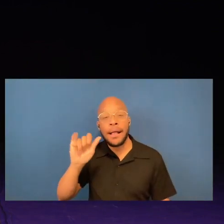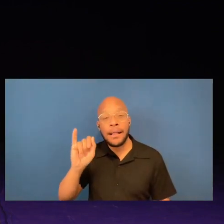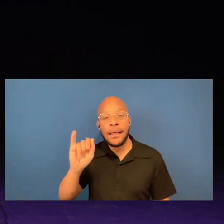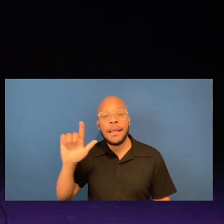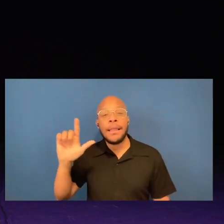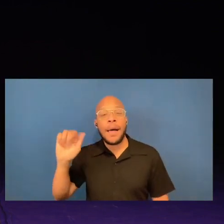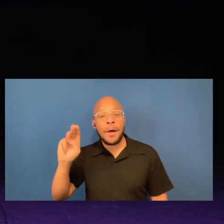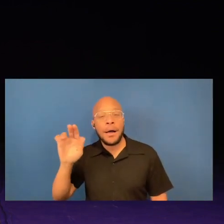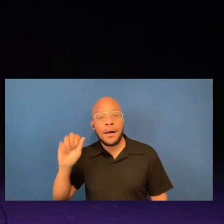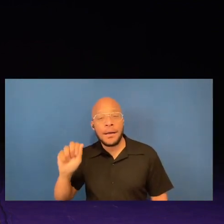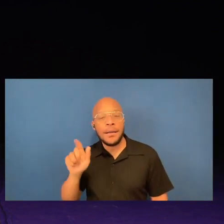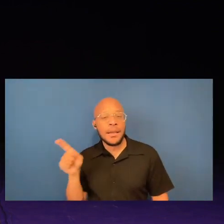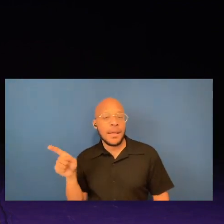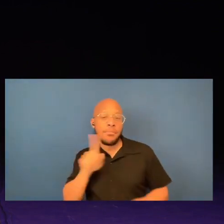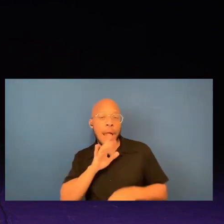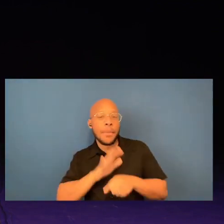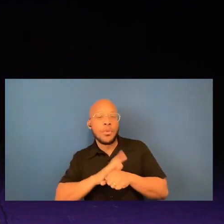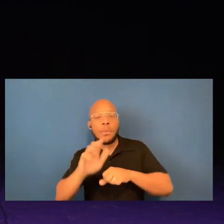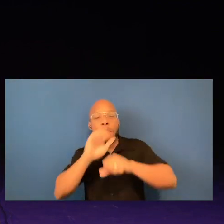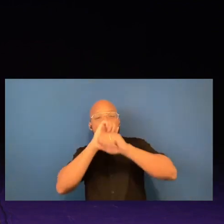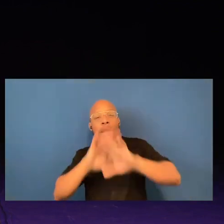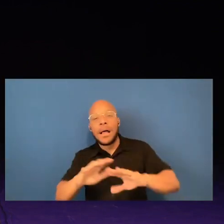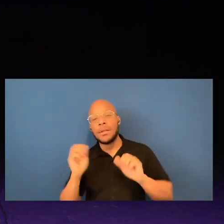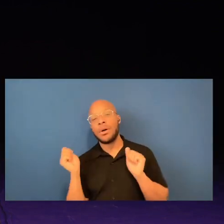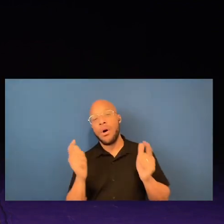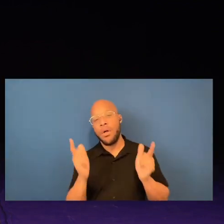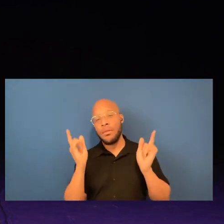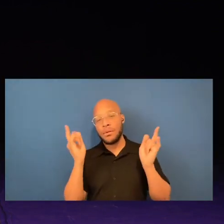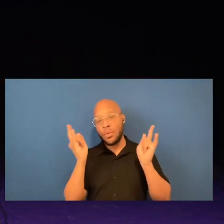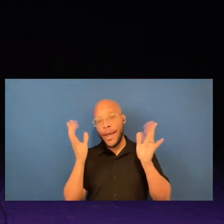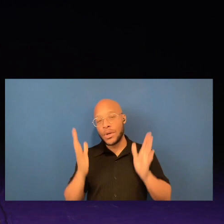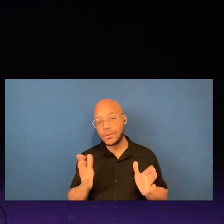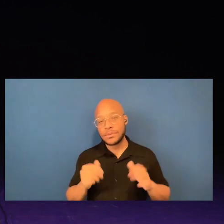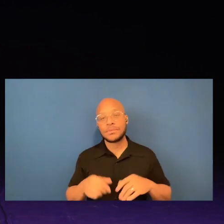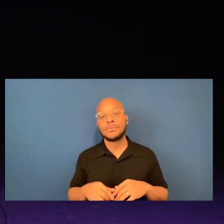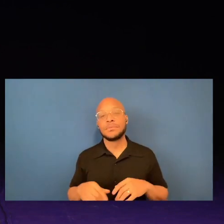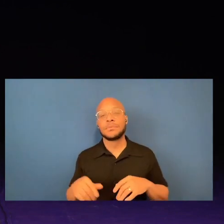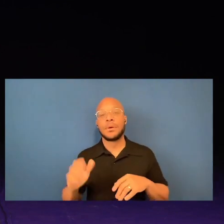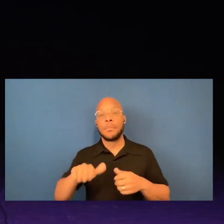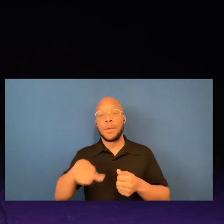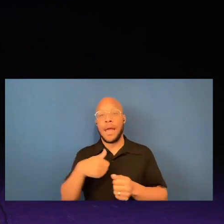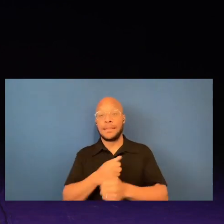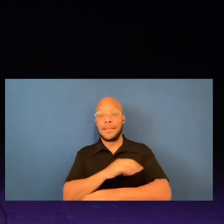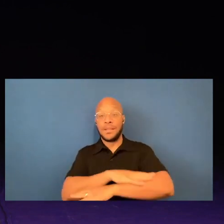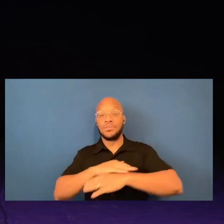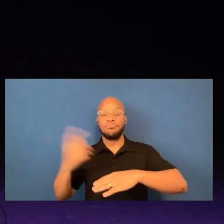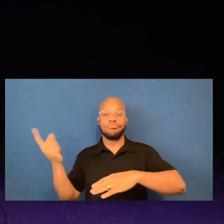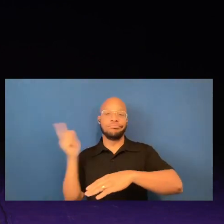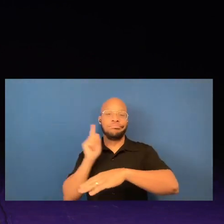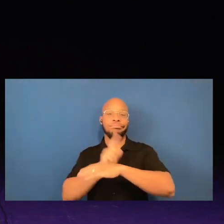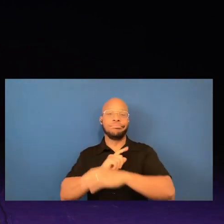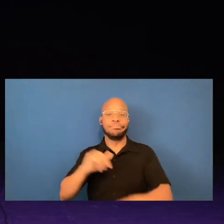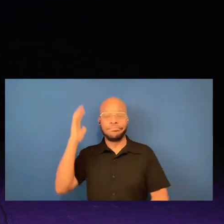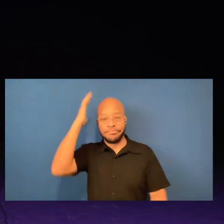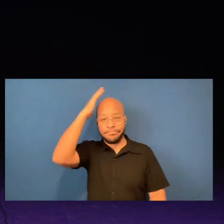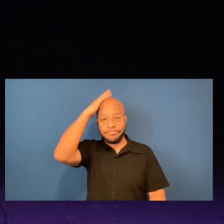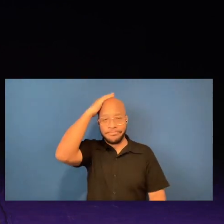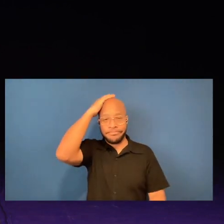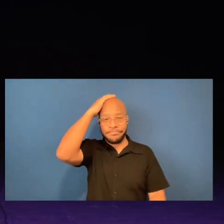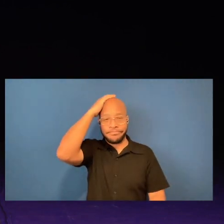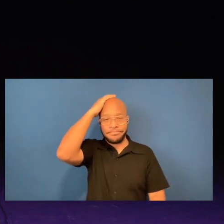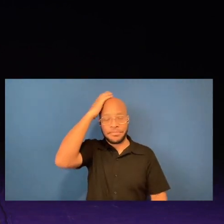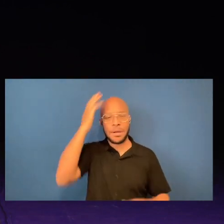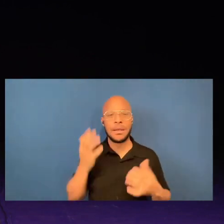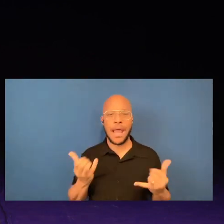waiters, so he came backstage and he blessed us all. And he touched, and I can still feel his fingers on my head.